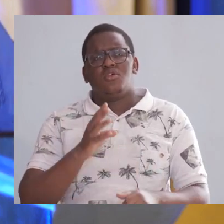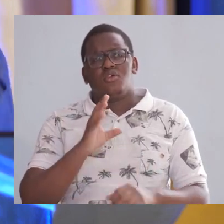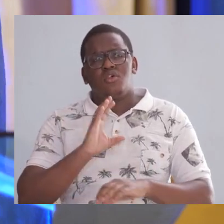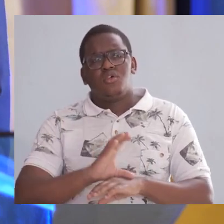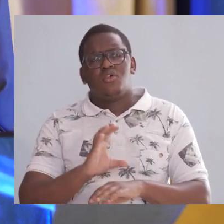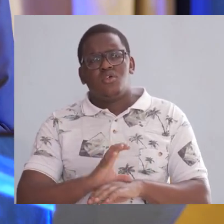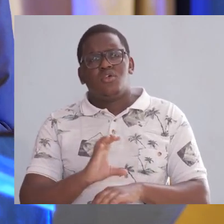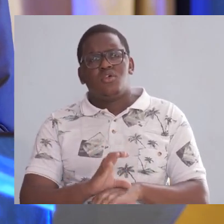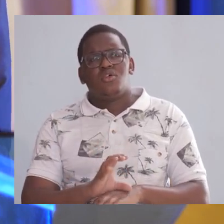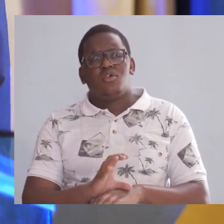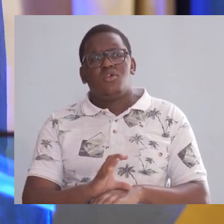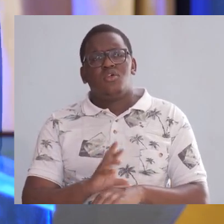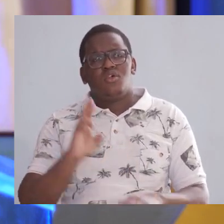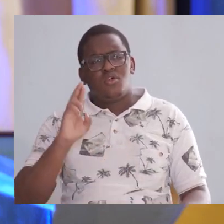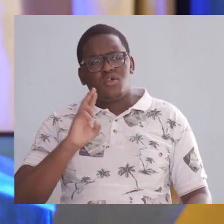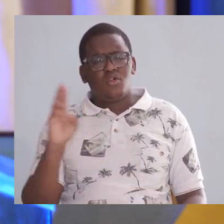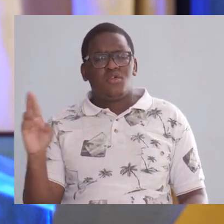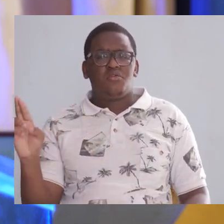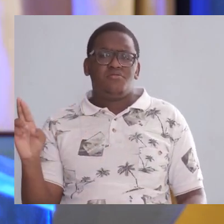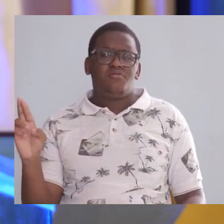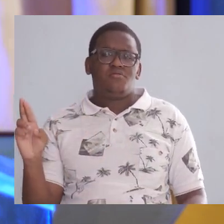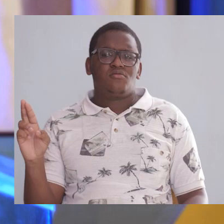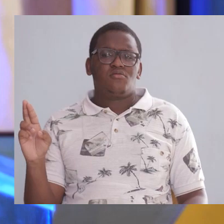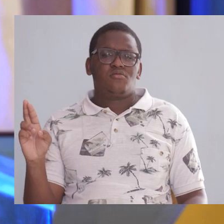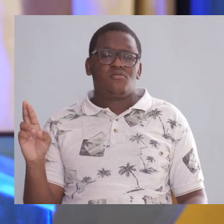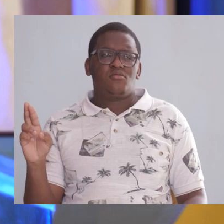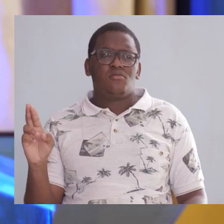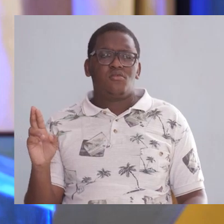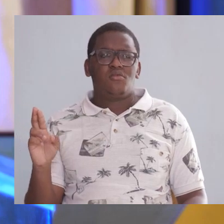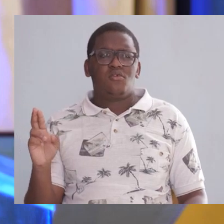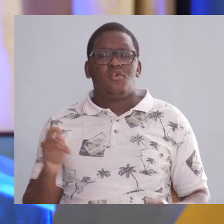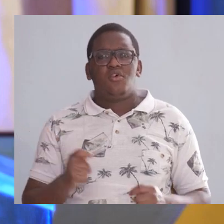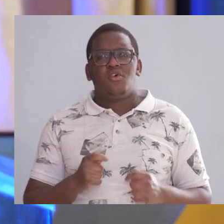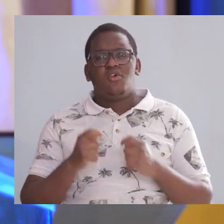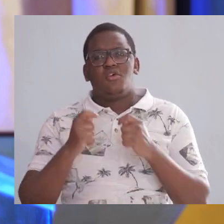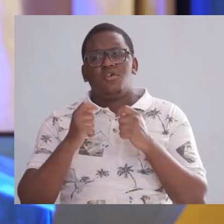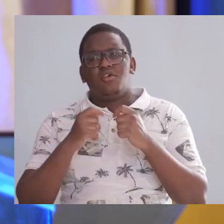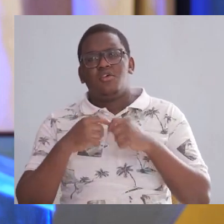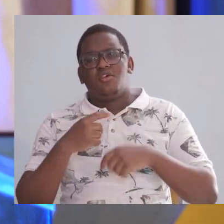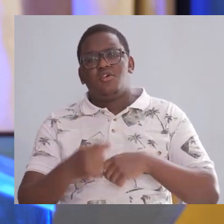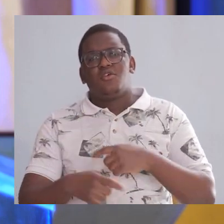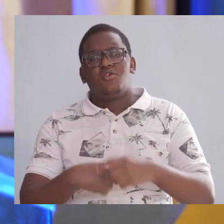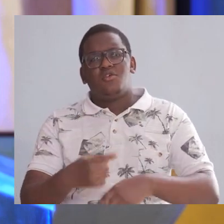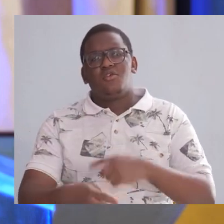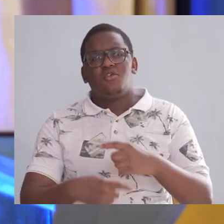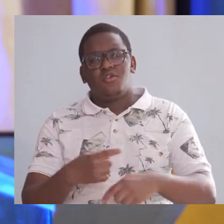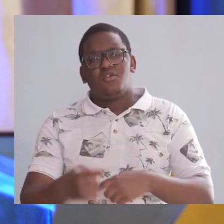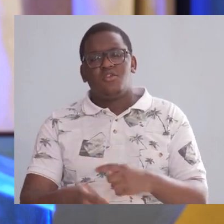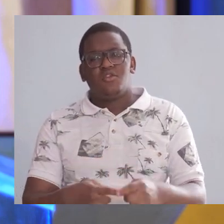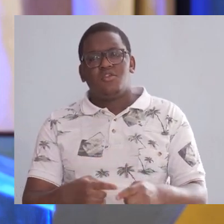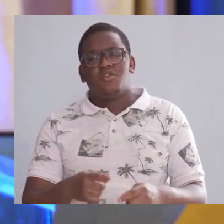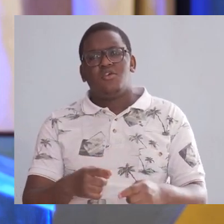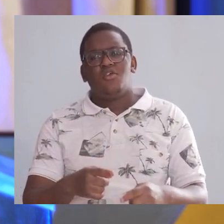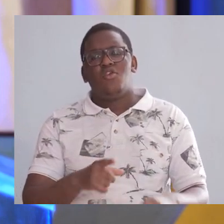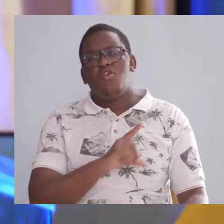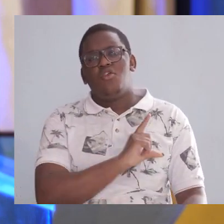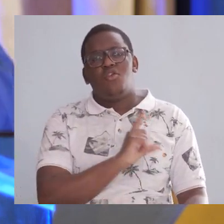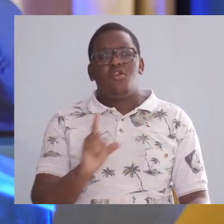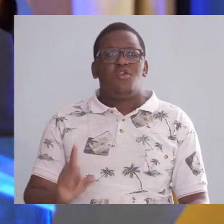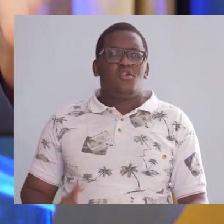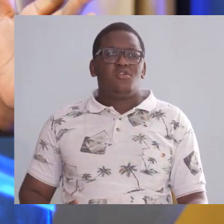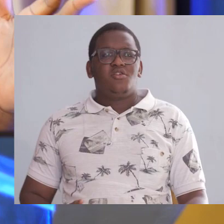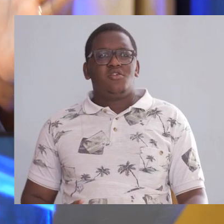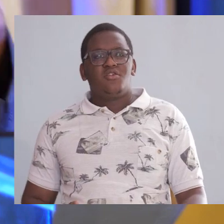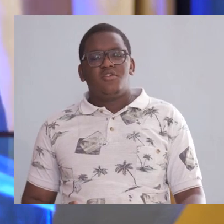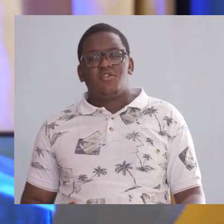then you have a right to go to the Lord and ask him to rebuke the devourer for you. And where he